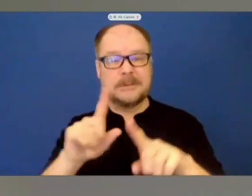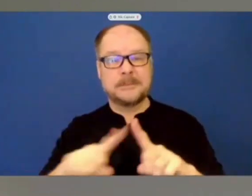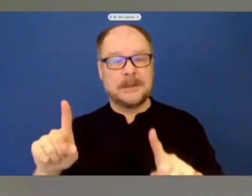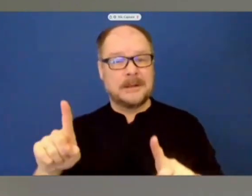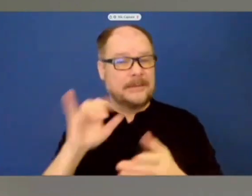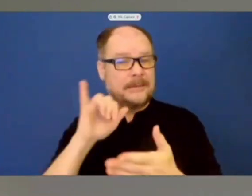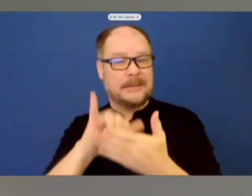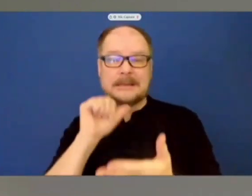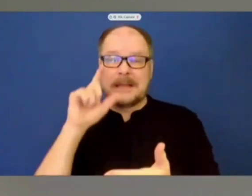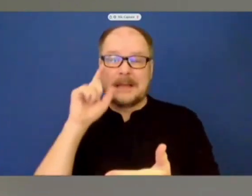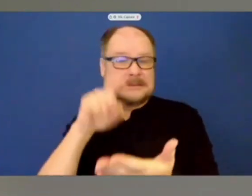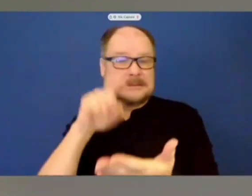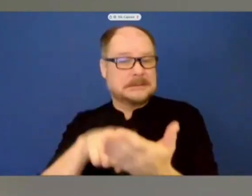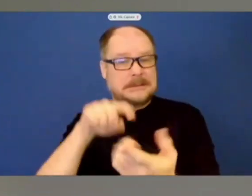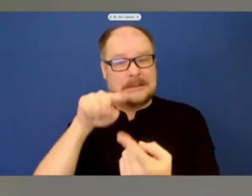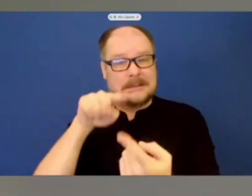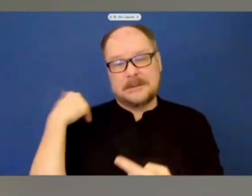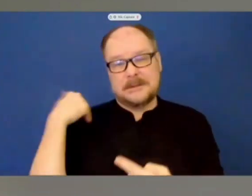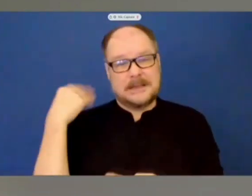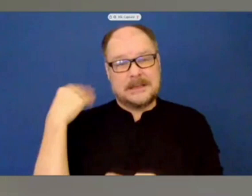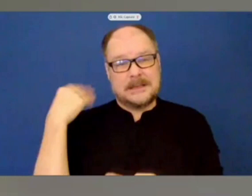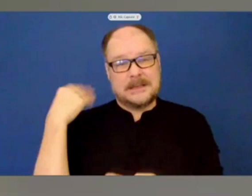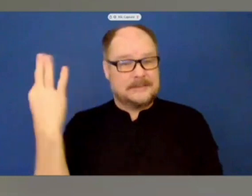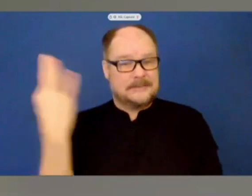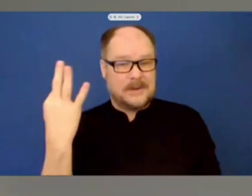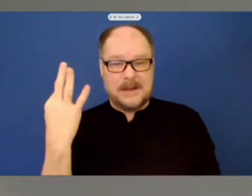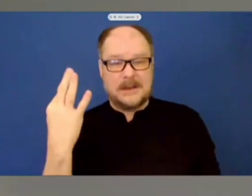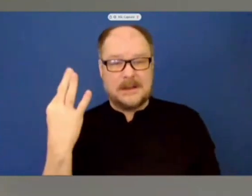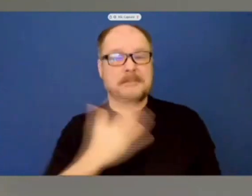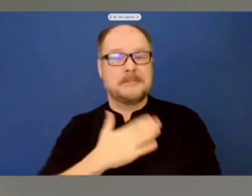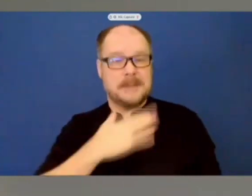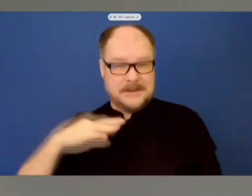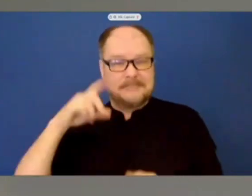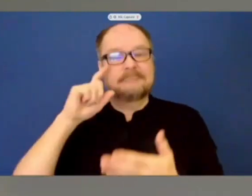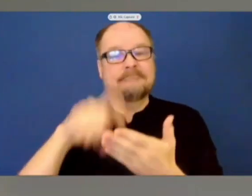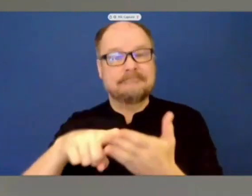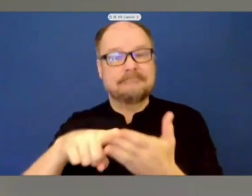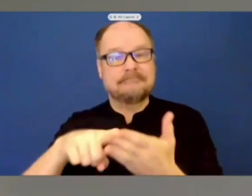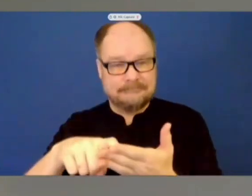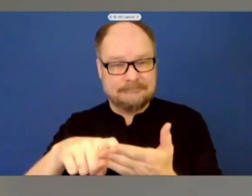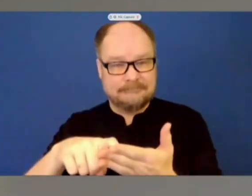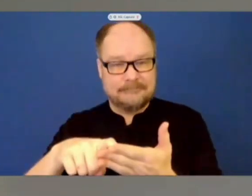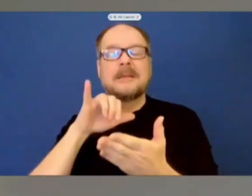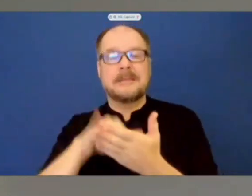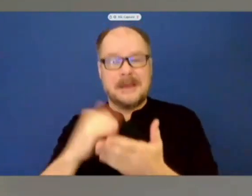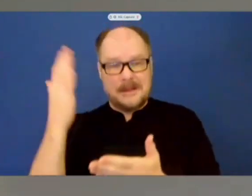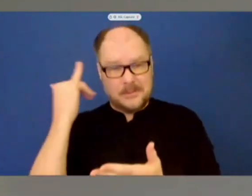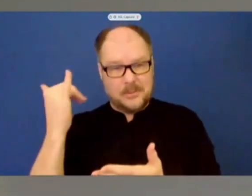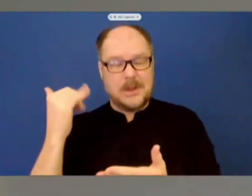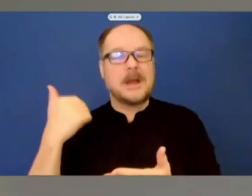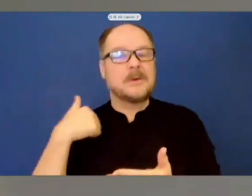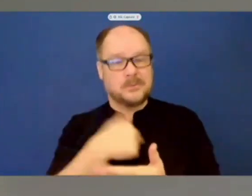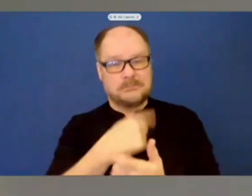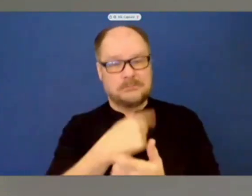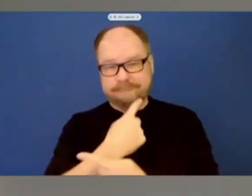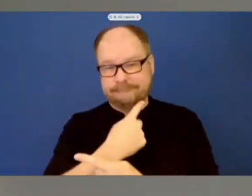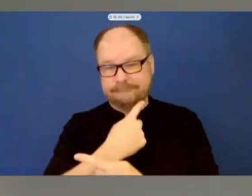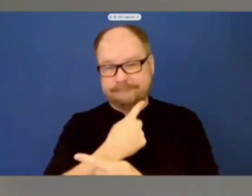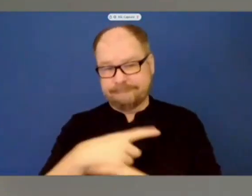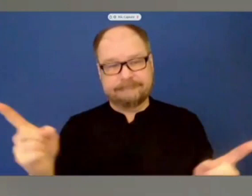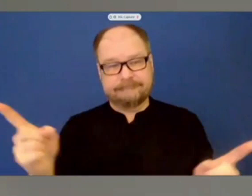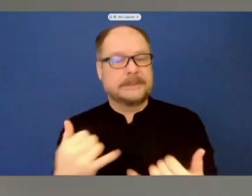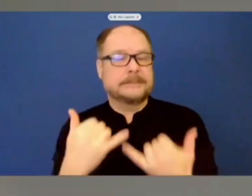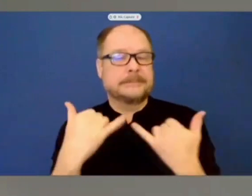this past Friday by my staff. And that resulted in the imminent hazard that was issued quickly after that.